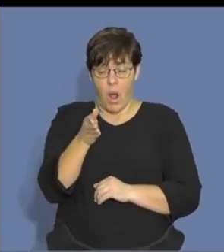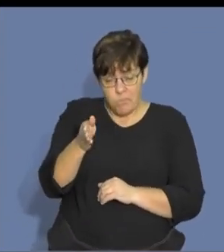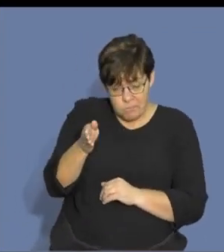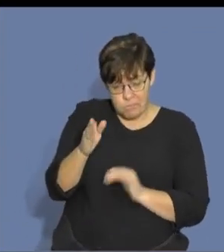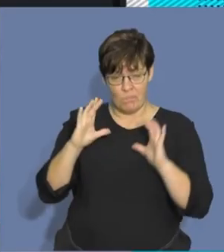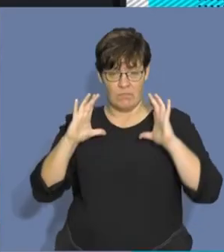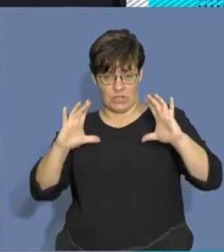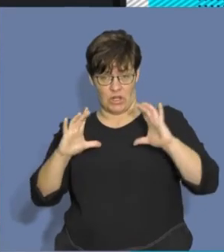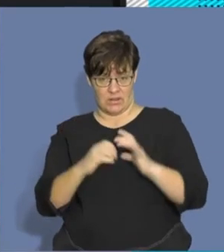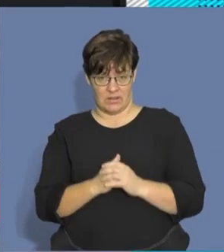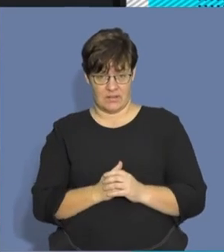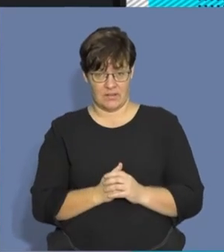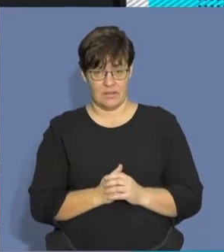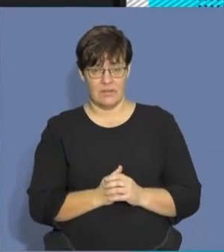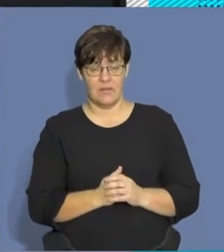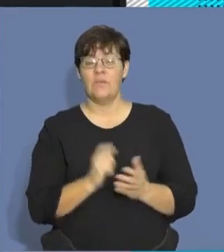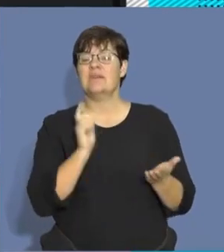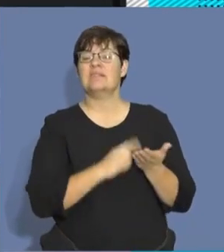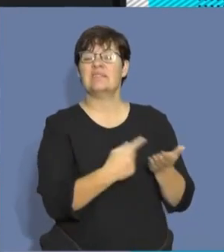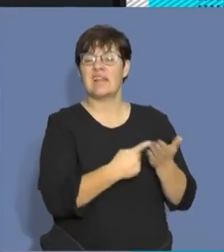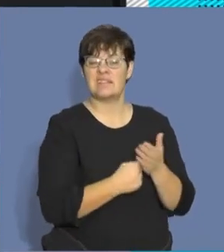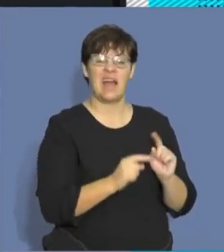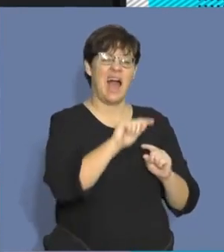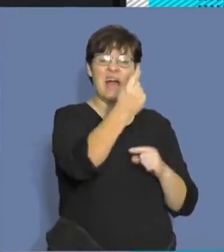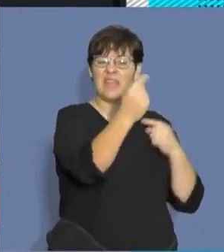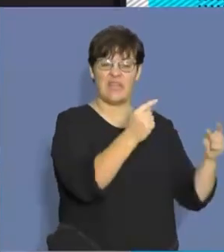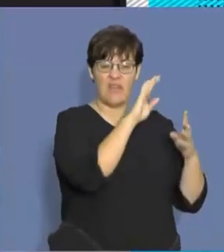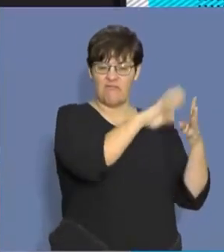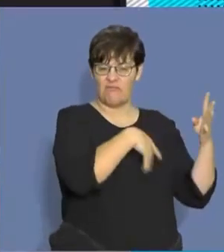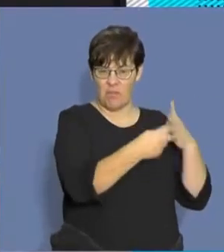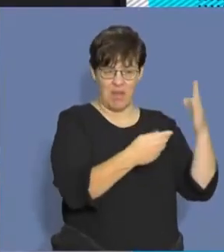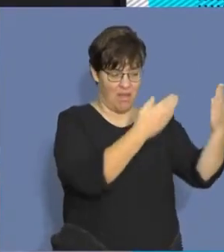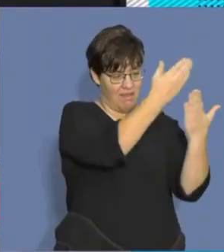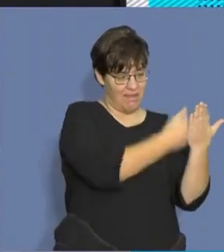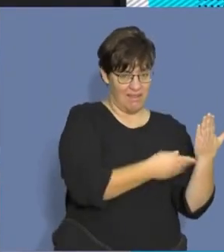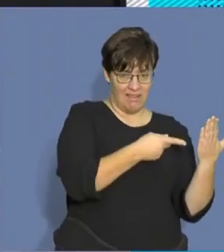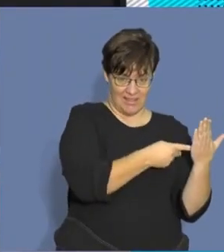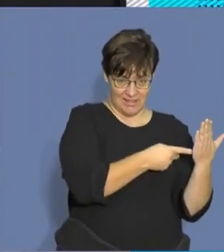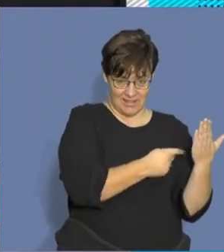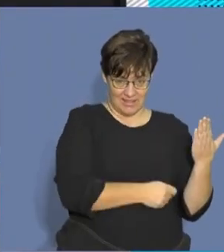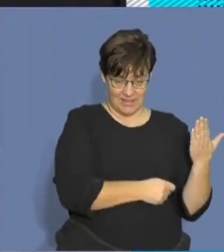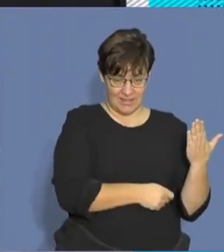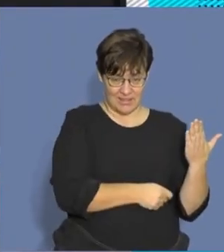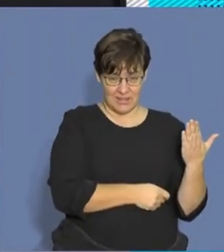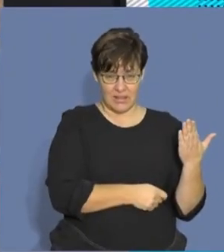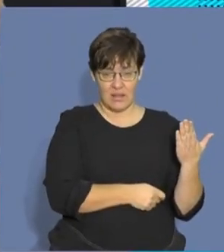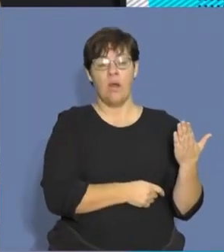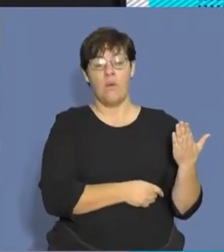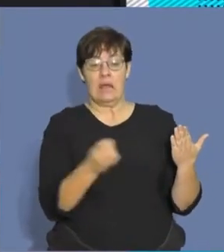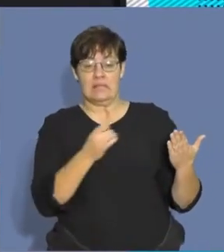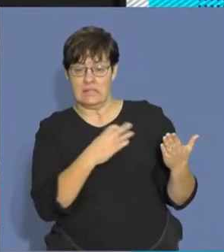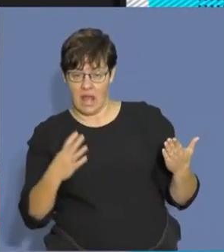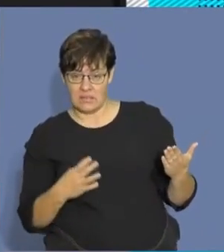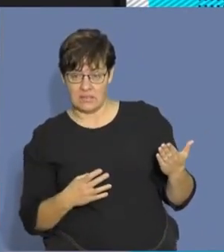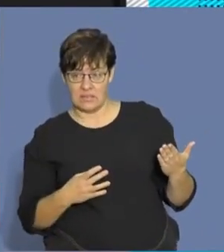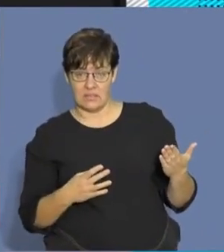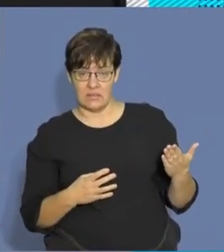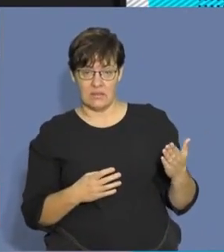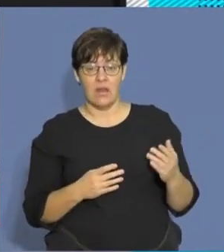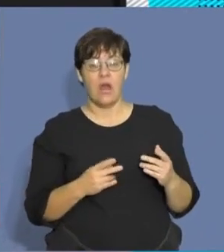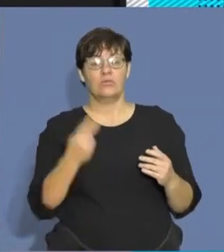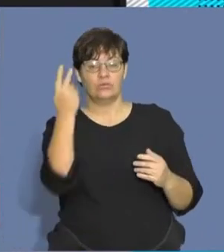what we did when we spoke about all the other formulas in analytical geometry, is we started by just going forwards,